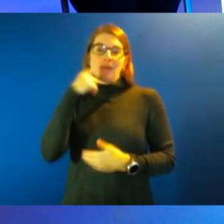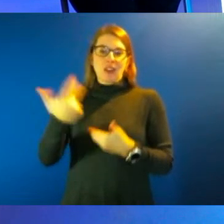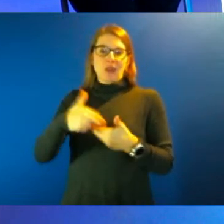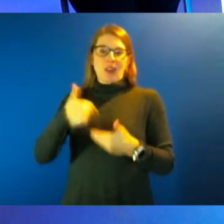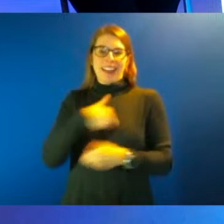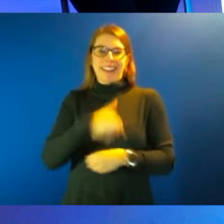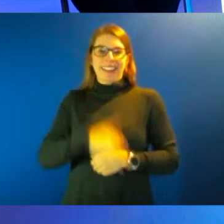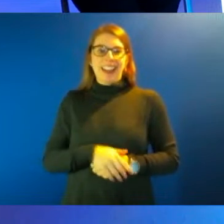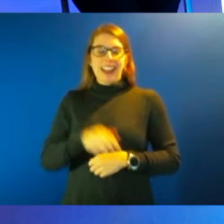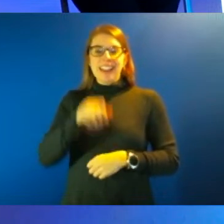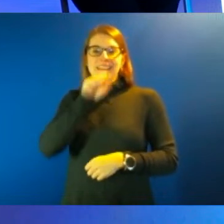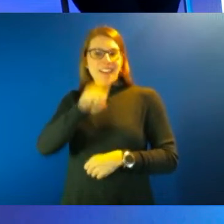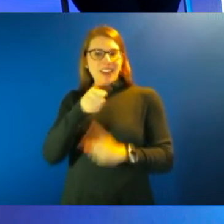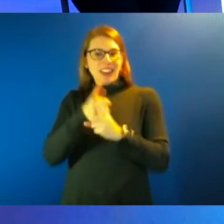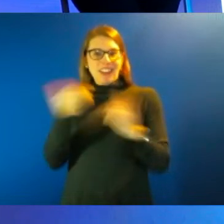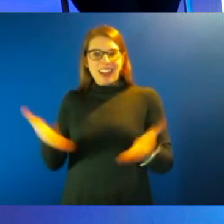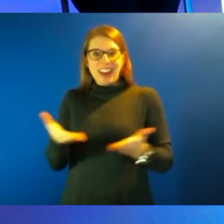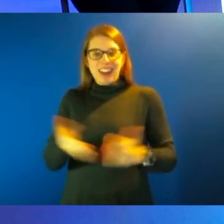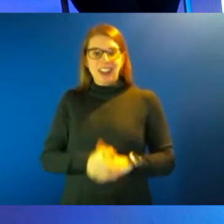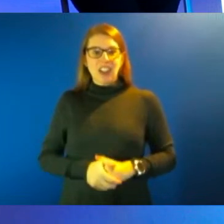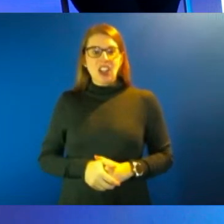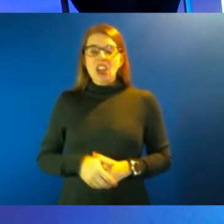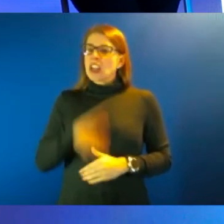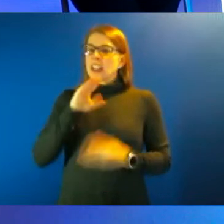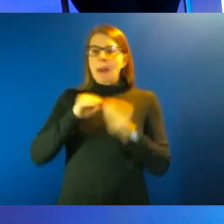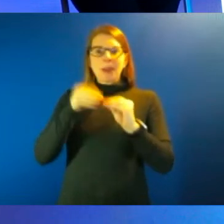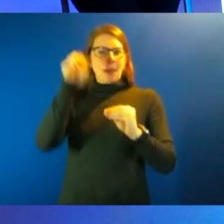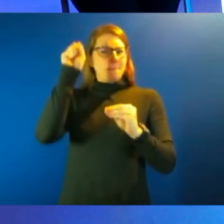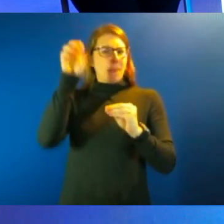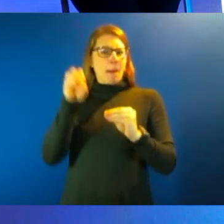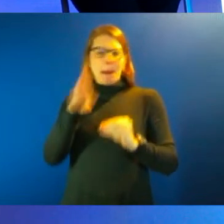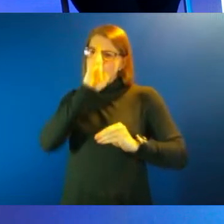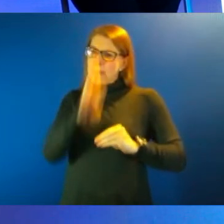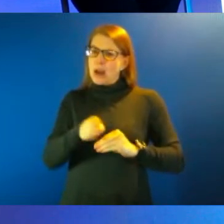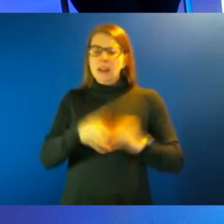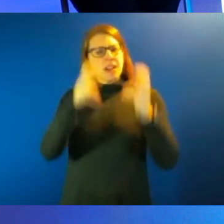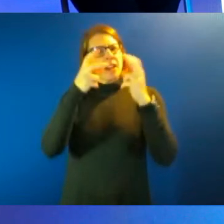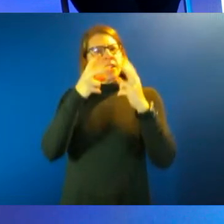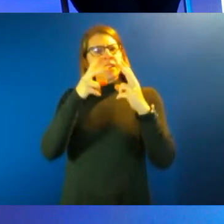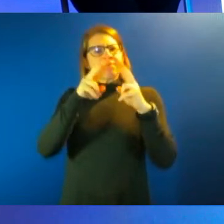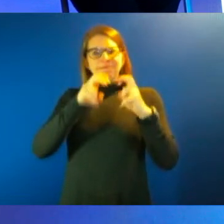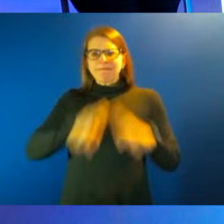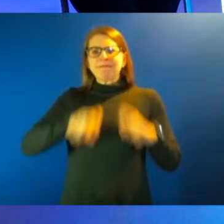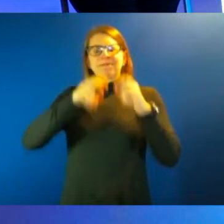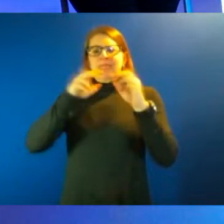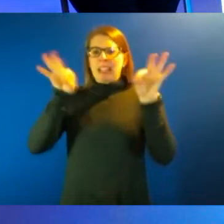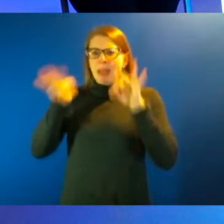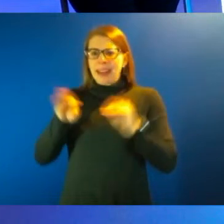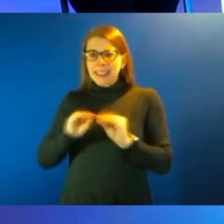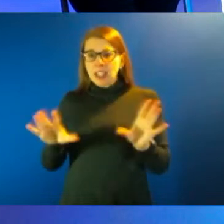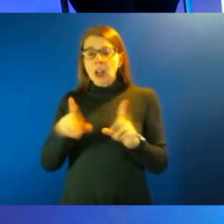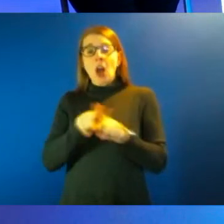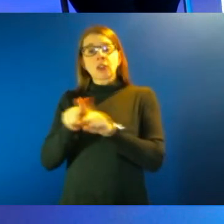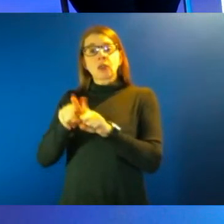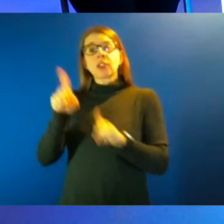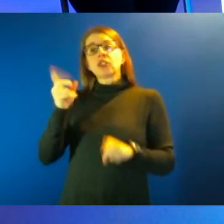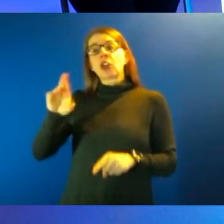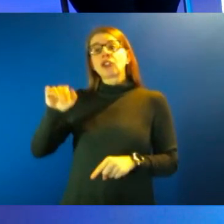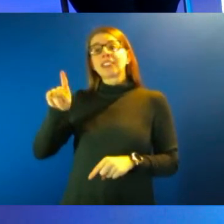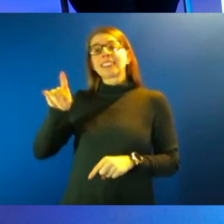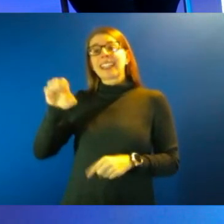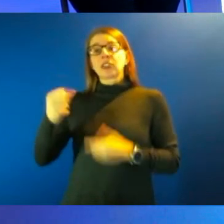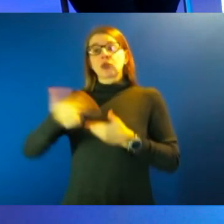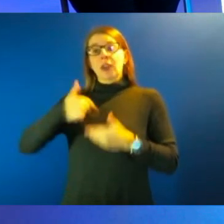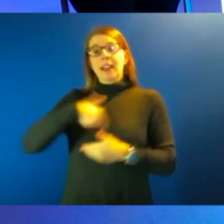It's a pleasure to be back. You lay the numbers on the line for us and really break it down. Of course, Dr. Stites joining us. And also today, we're glad to